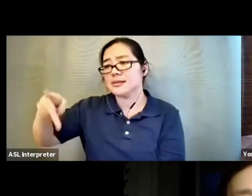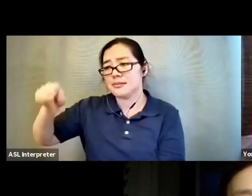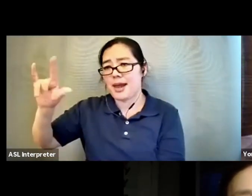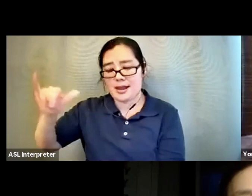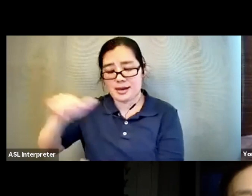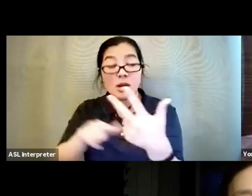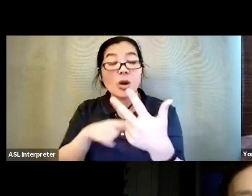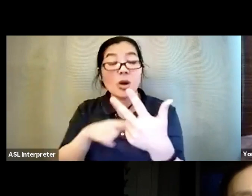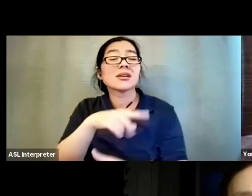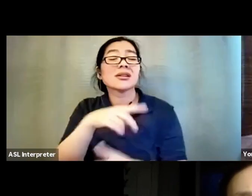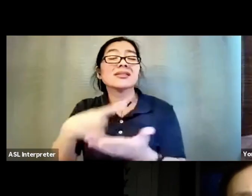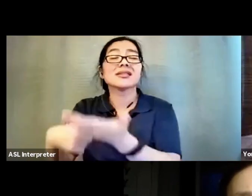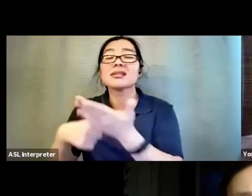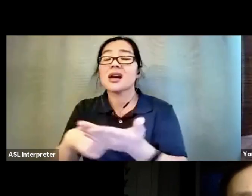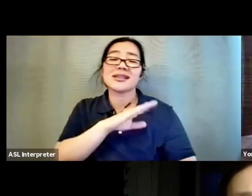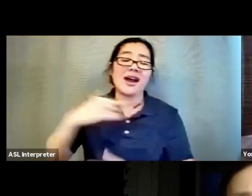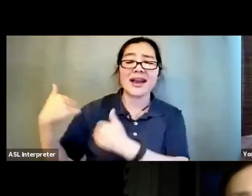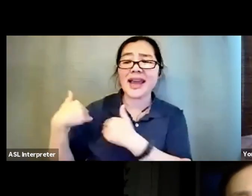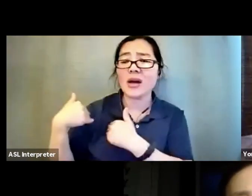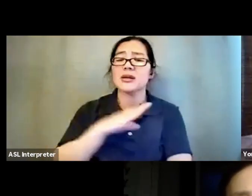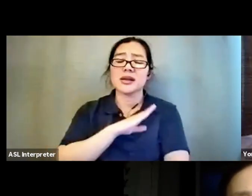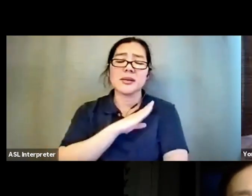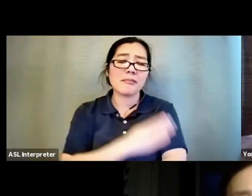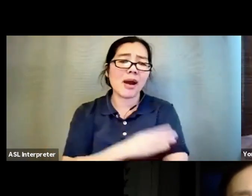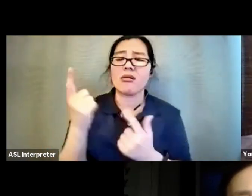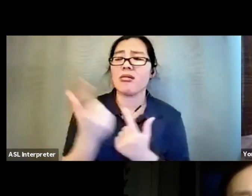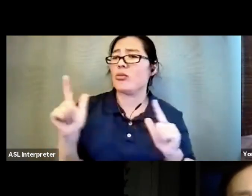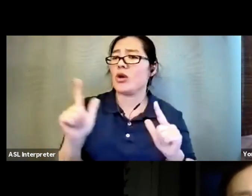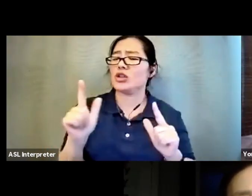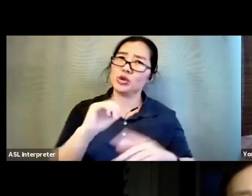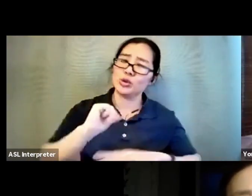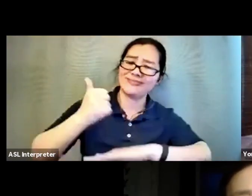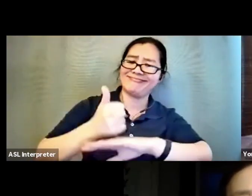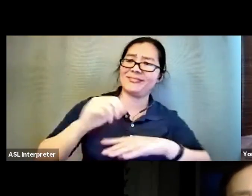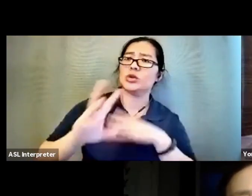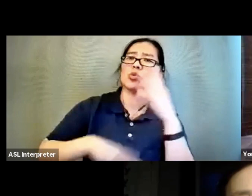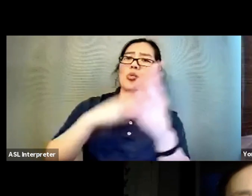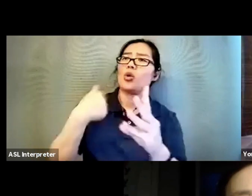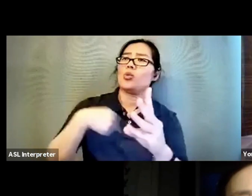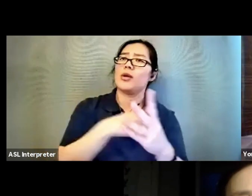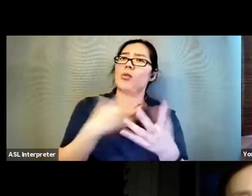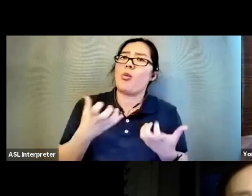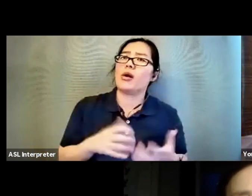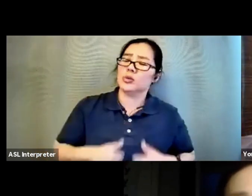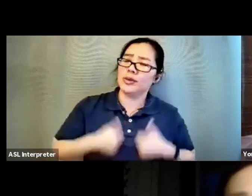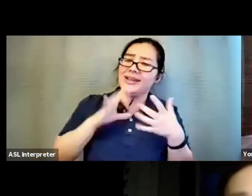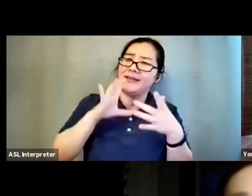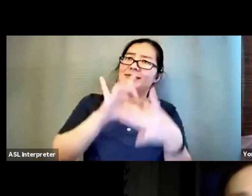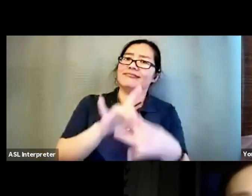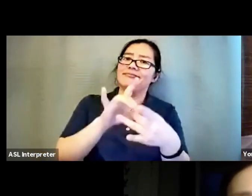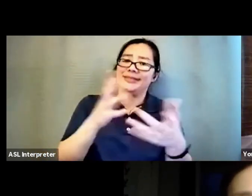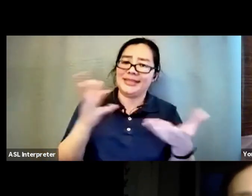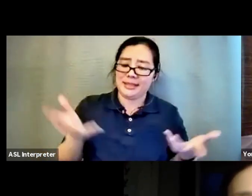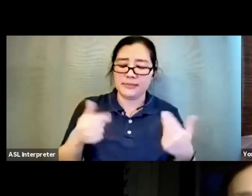relates to liberation and building the world that we want to live in. So I will start us off just by who I see first on my